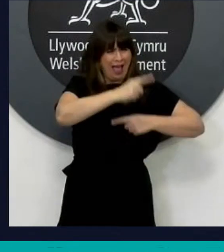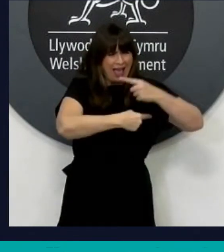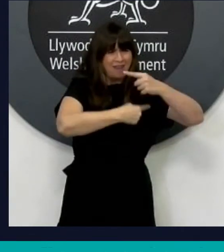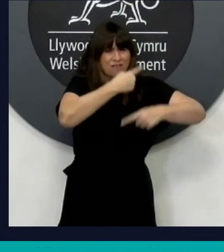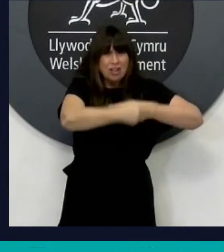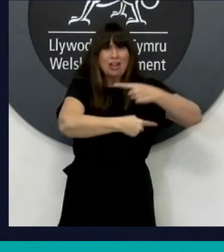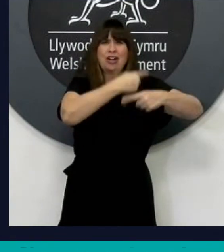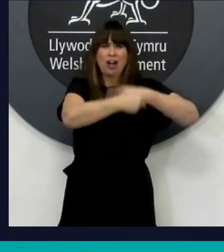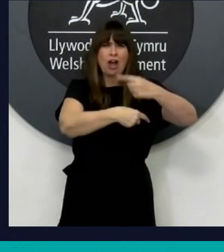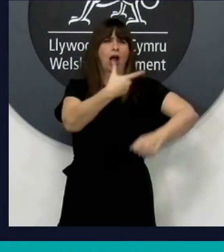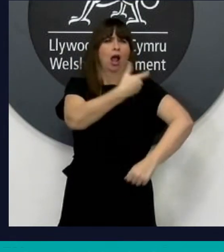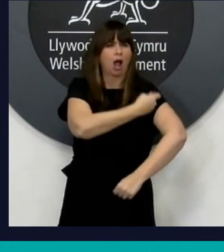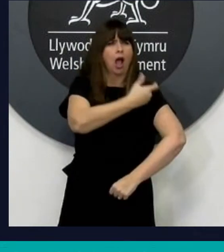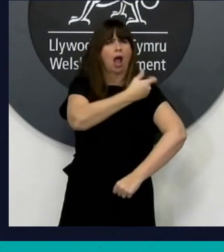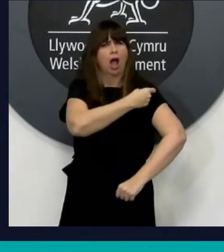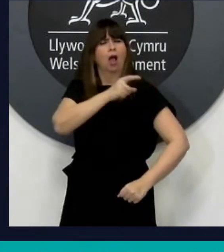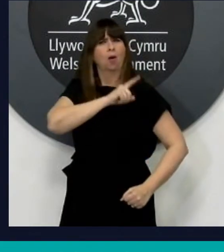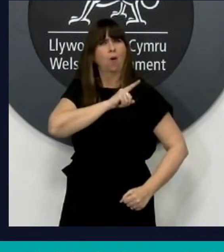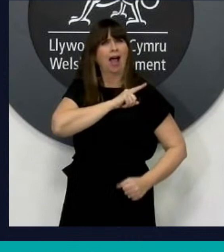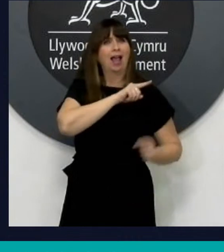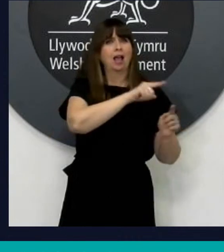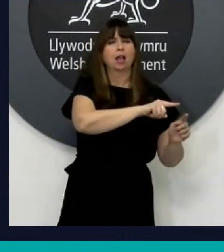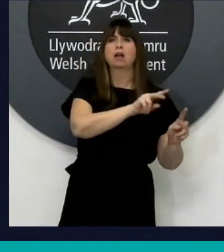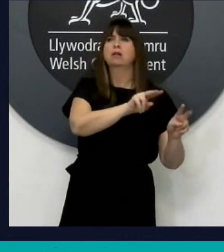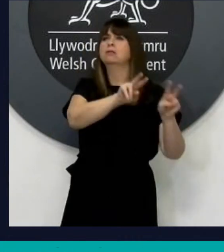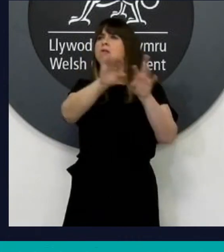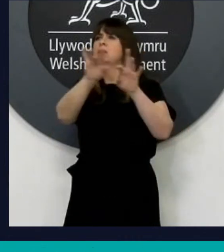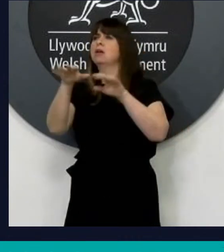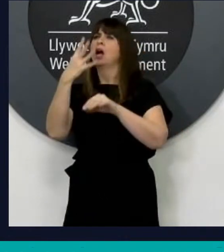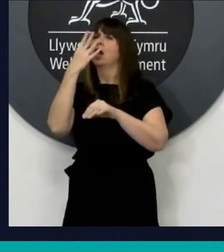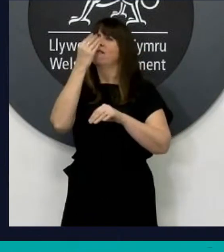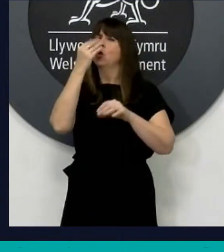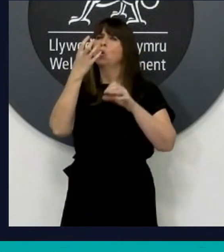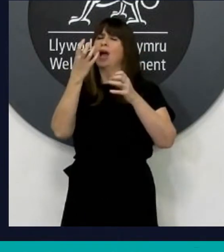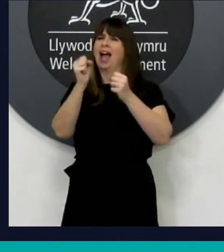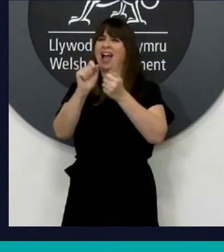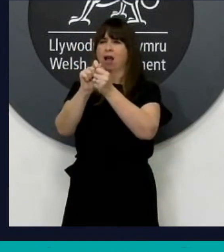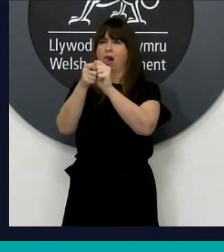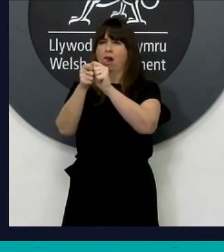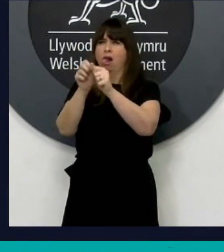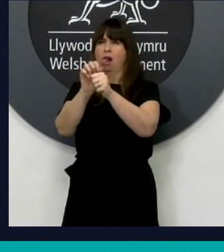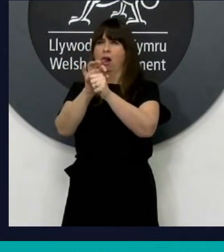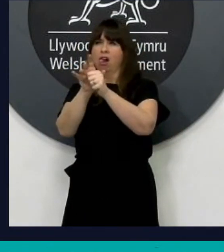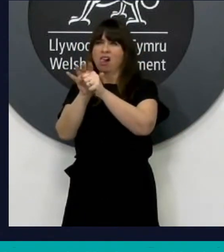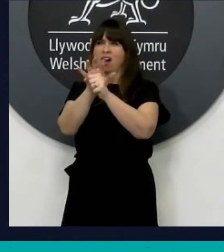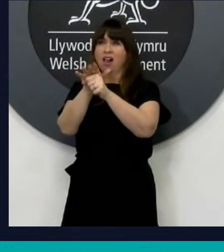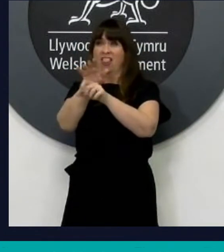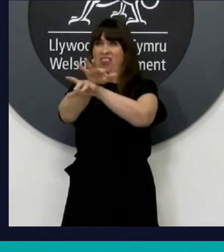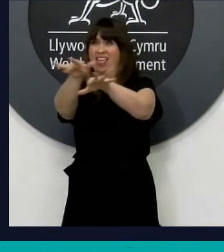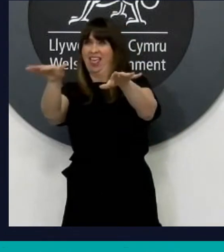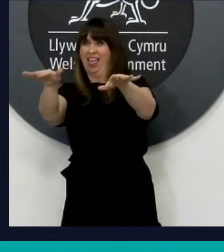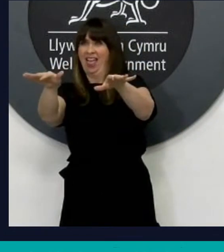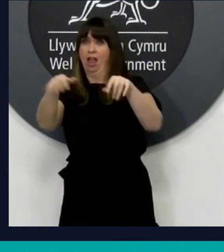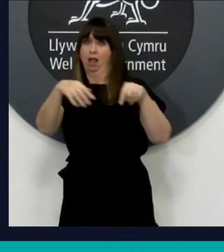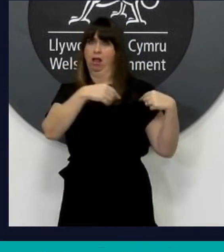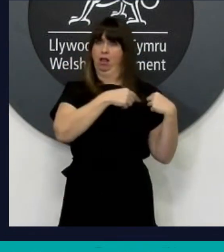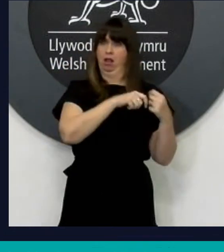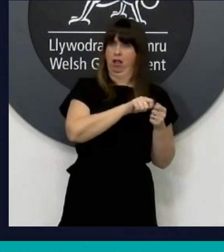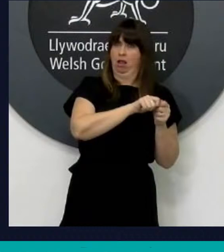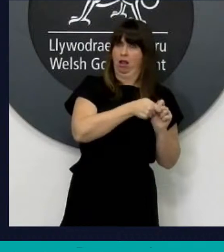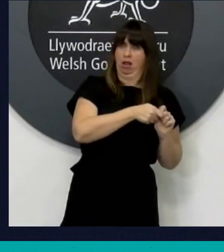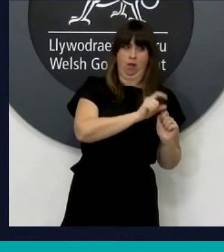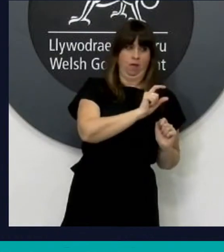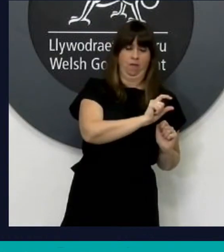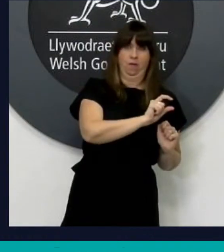tweaked according to whatever variants are circulating. And then those are a match, if you